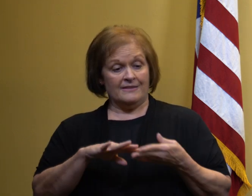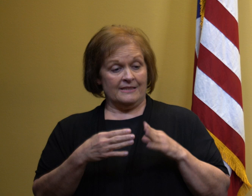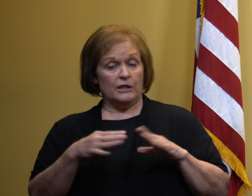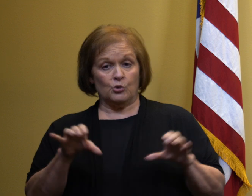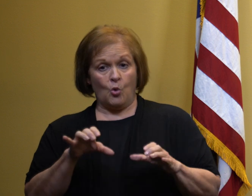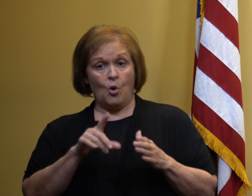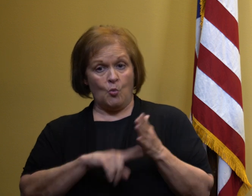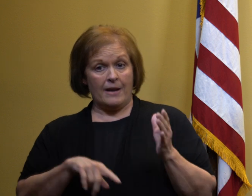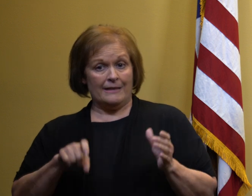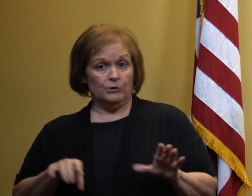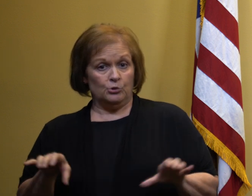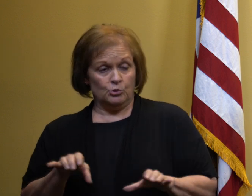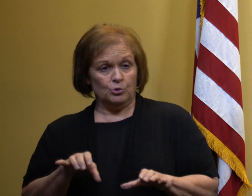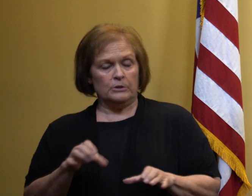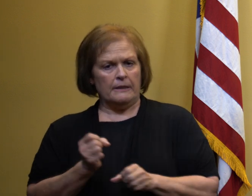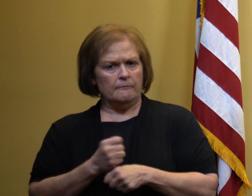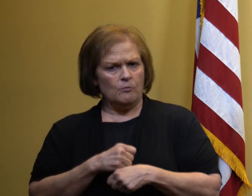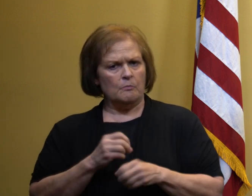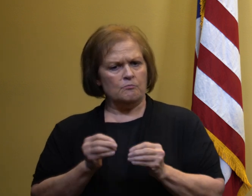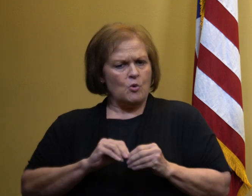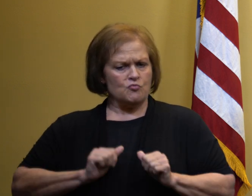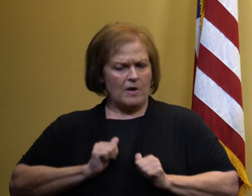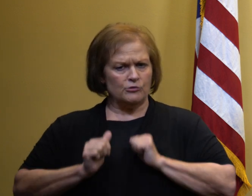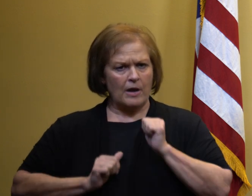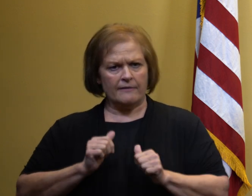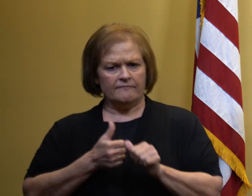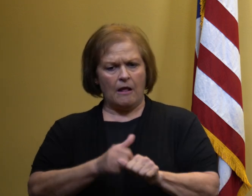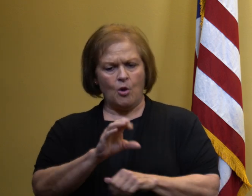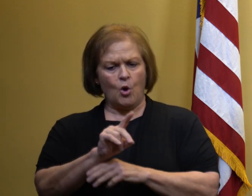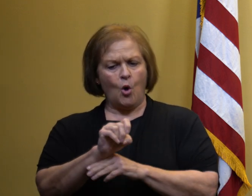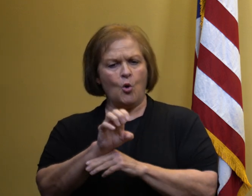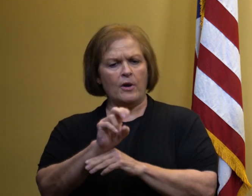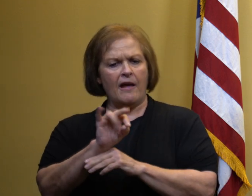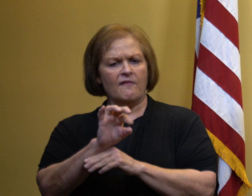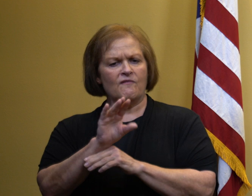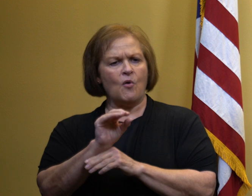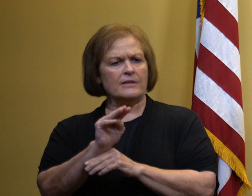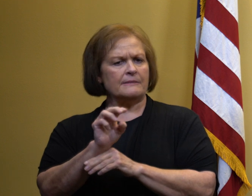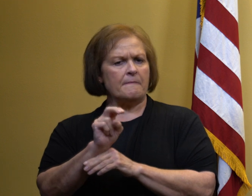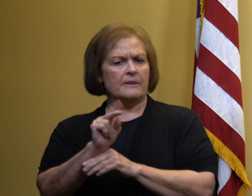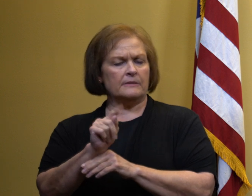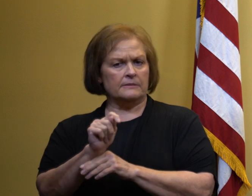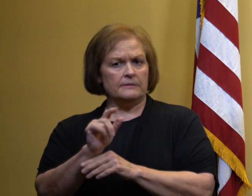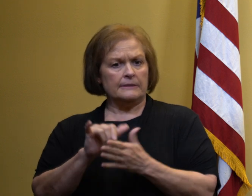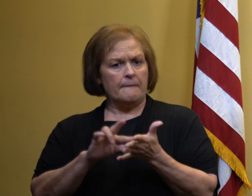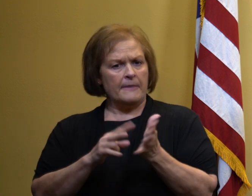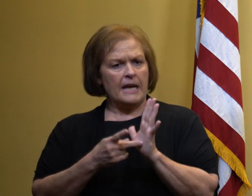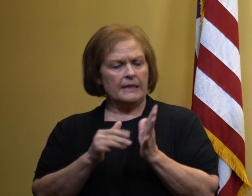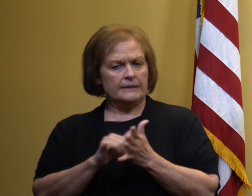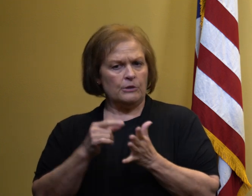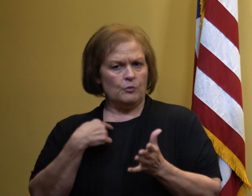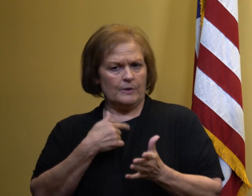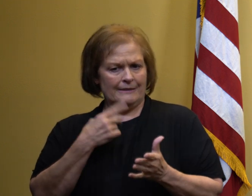is doing what it takes and being more aggressive relative to code enforcement, which also speaks to the influx